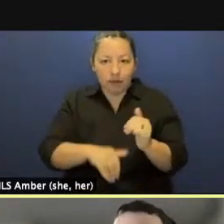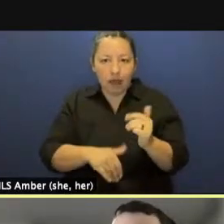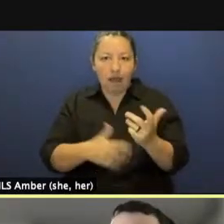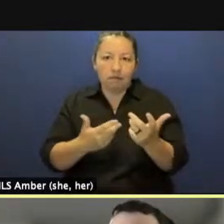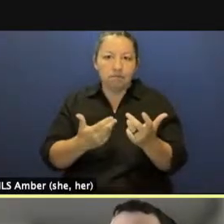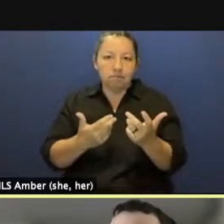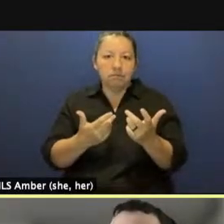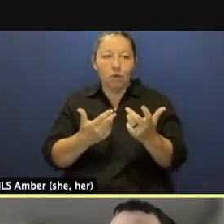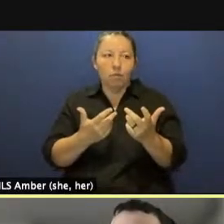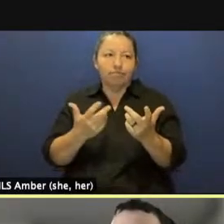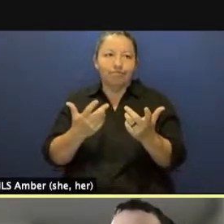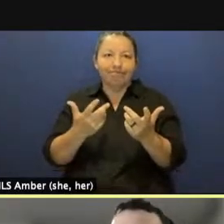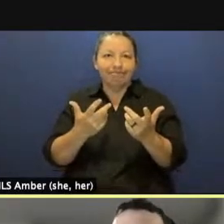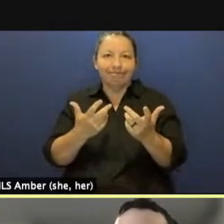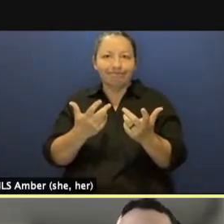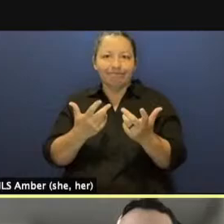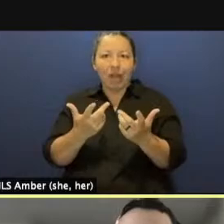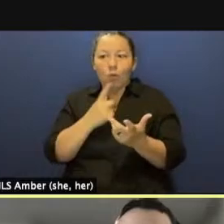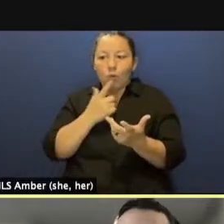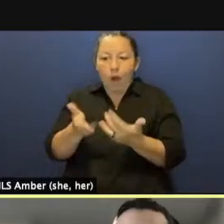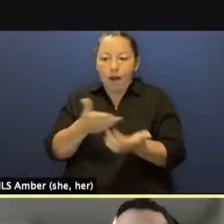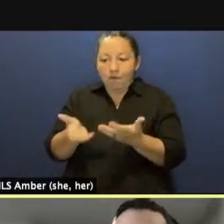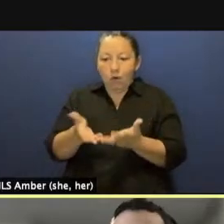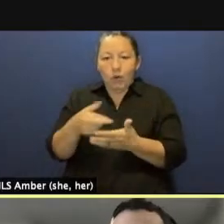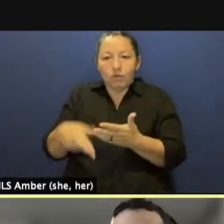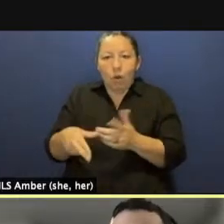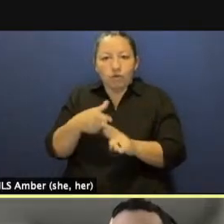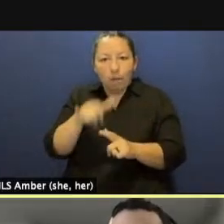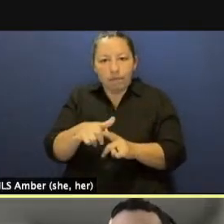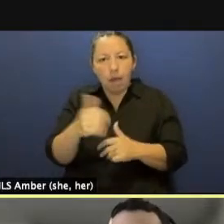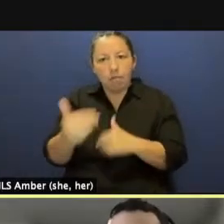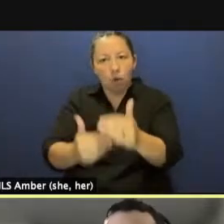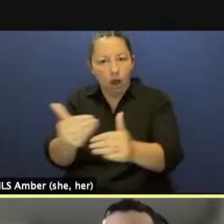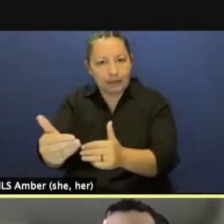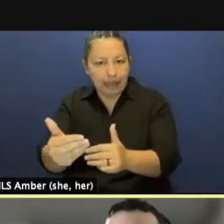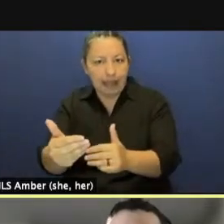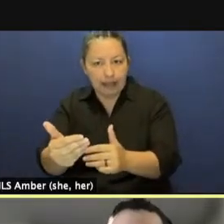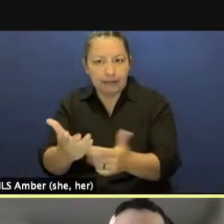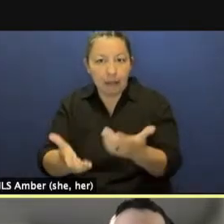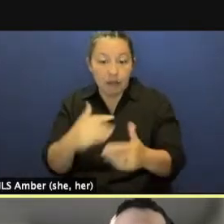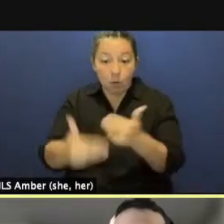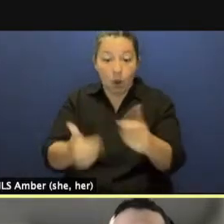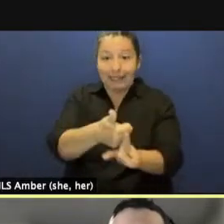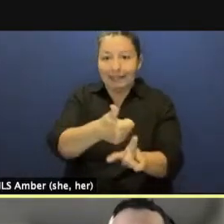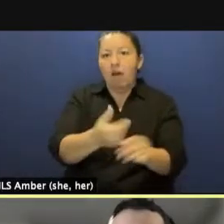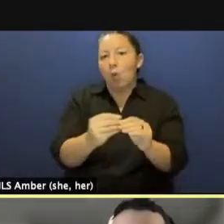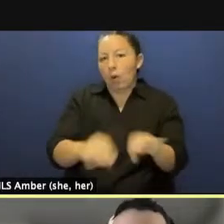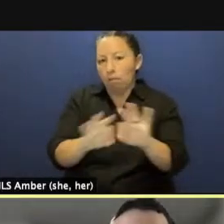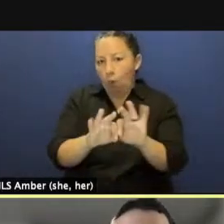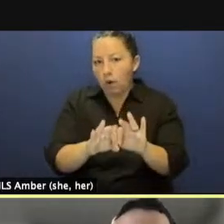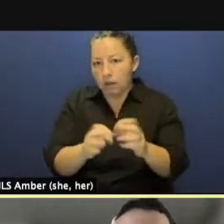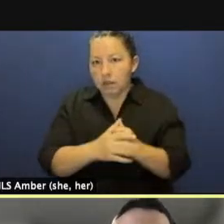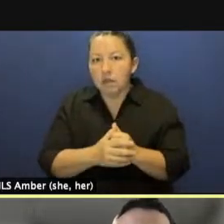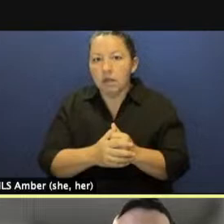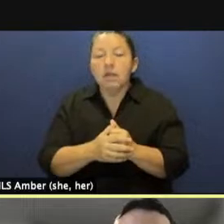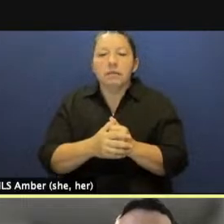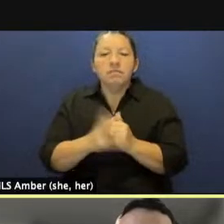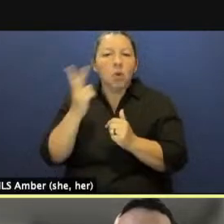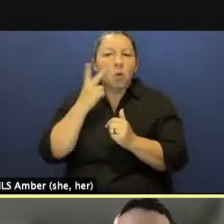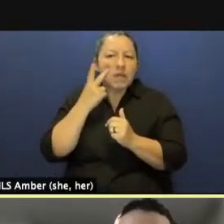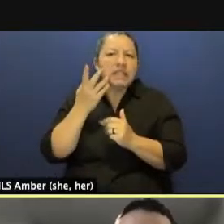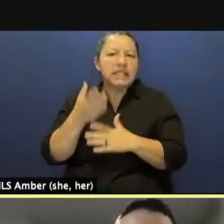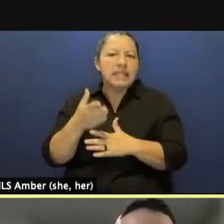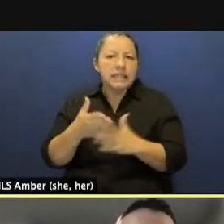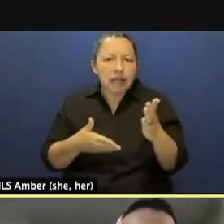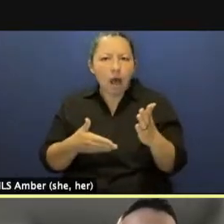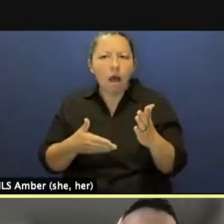or partially reduced metallic, partially reduced regolith, so like still some oxide from the regolith, but maybe not